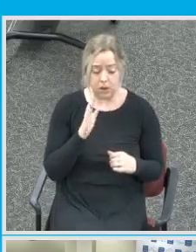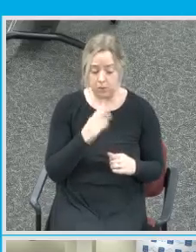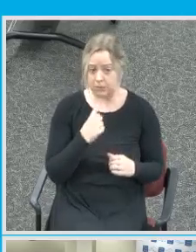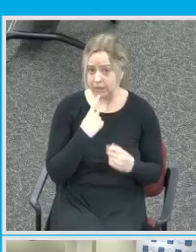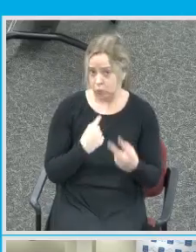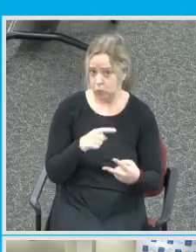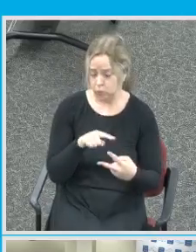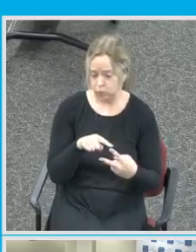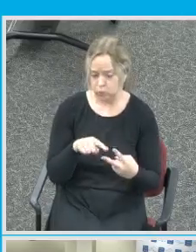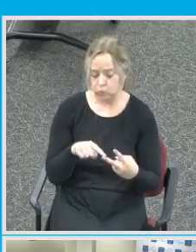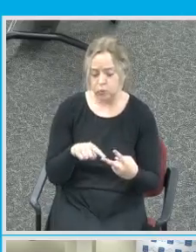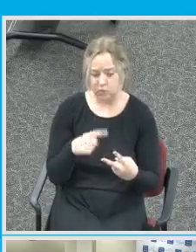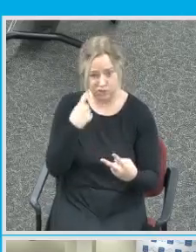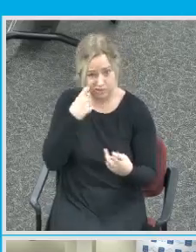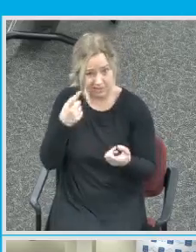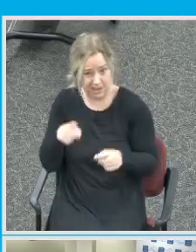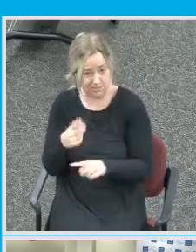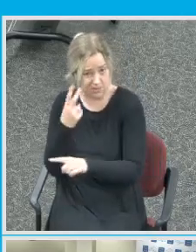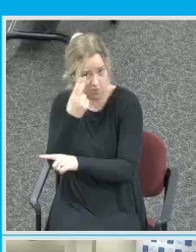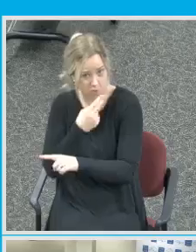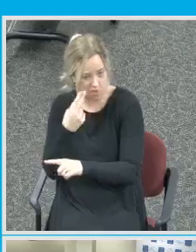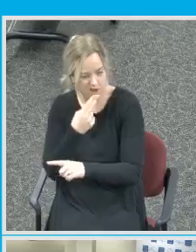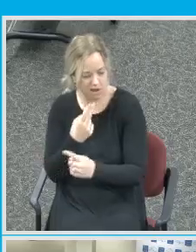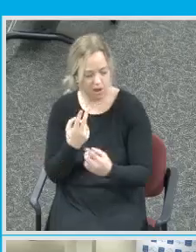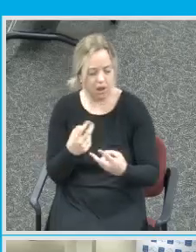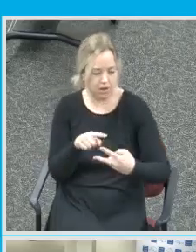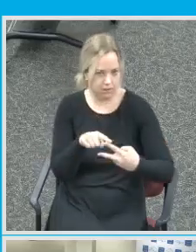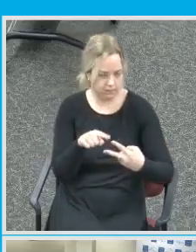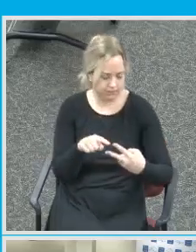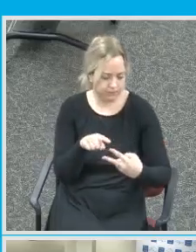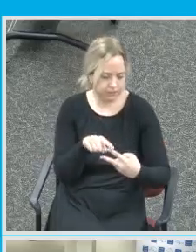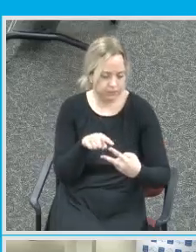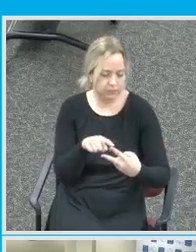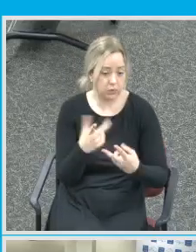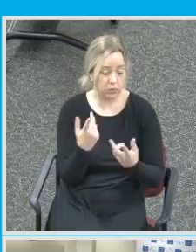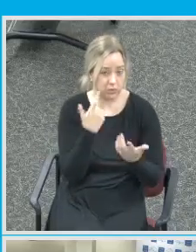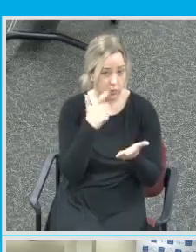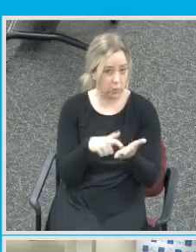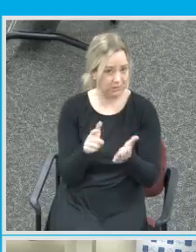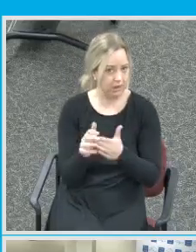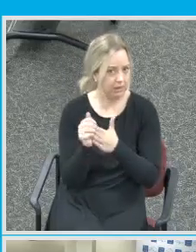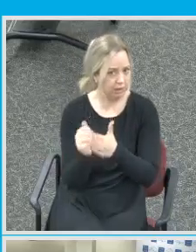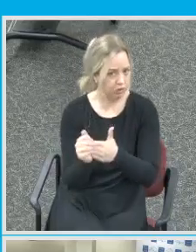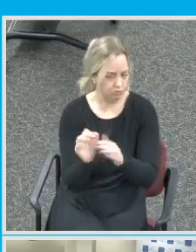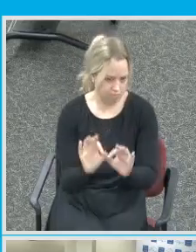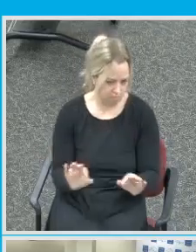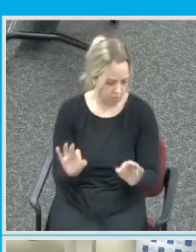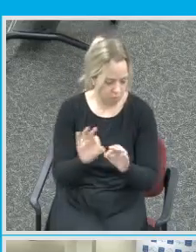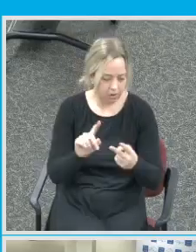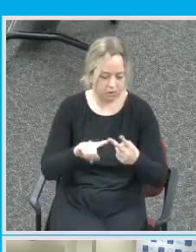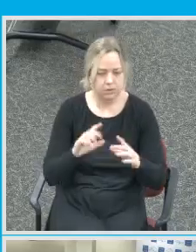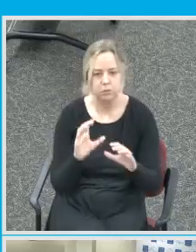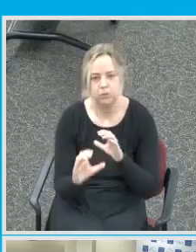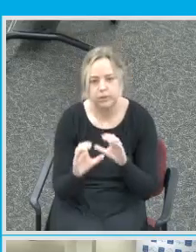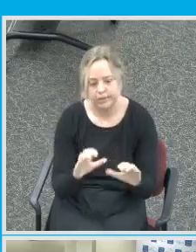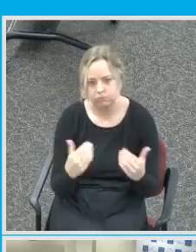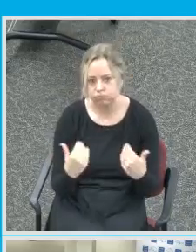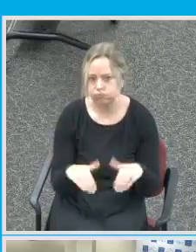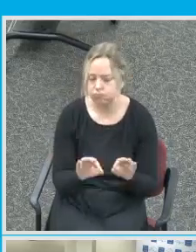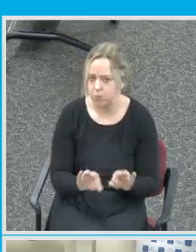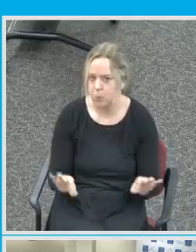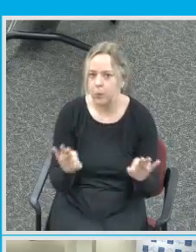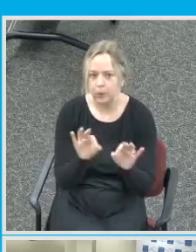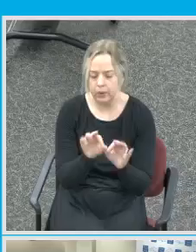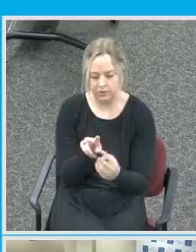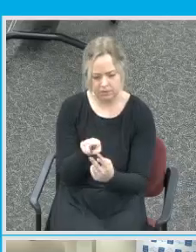that come out of what happened in Maui. One is leadership, and the second is communication. And